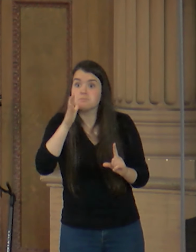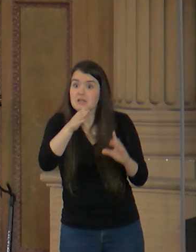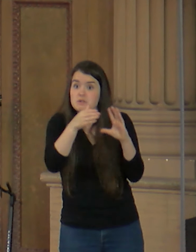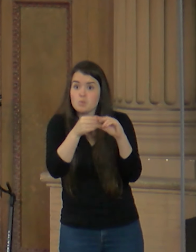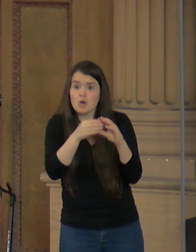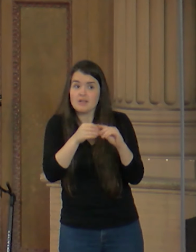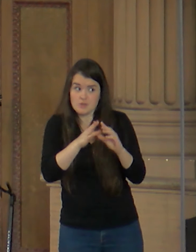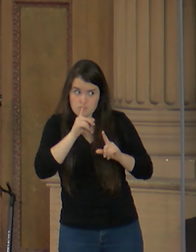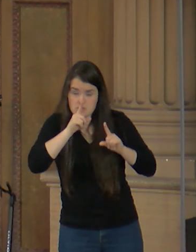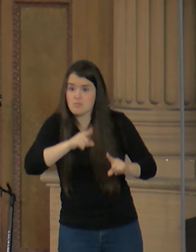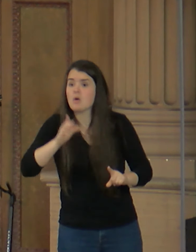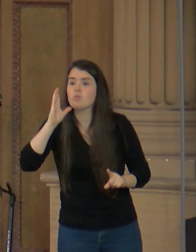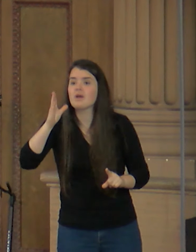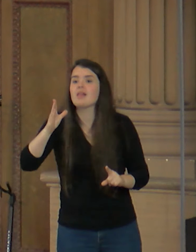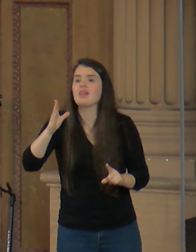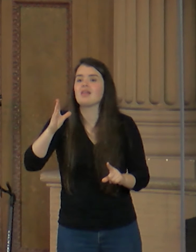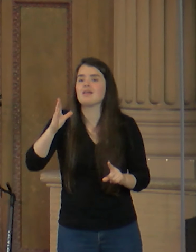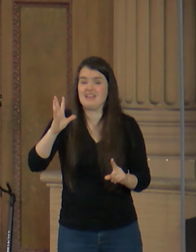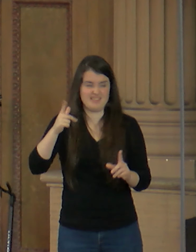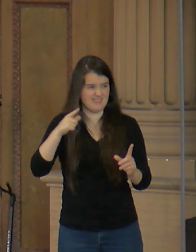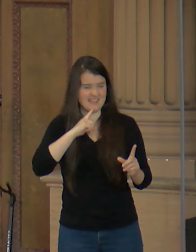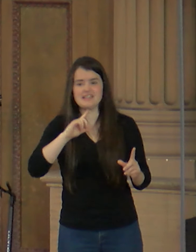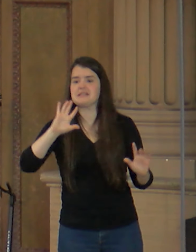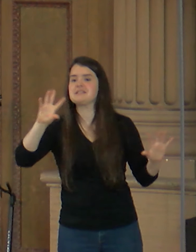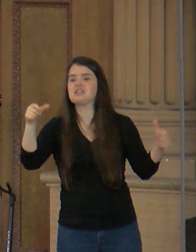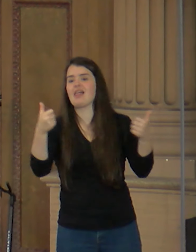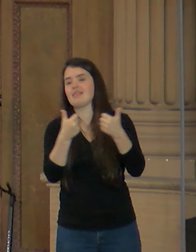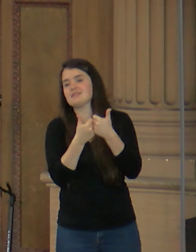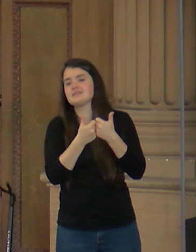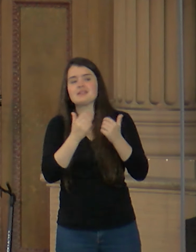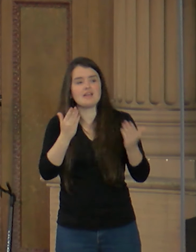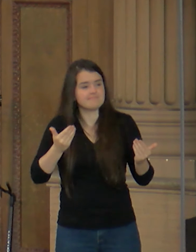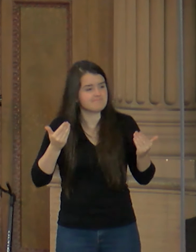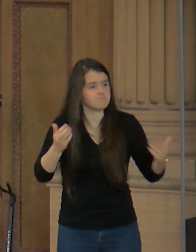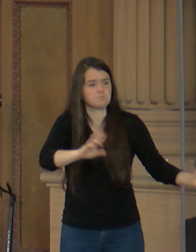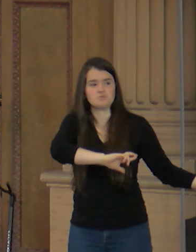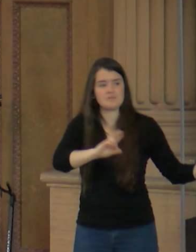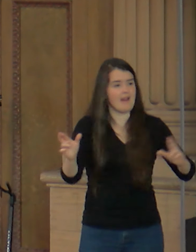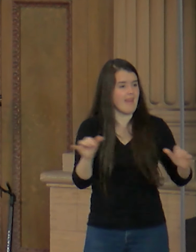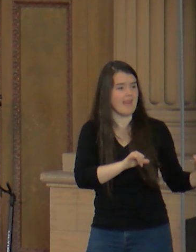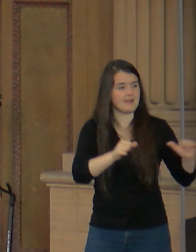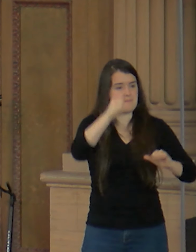Now, there is this note of challenge where he says, dress for action like a man. He's saying, all right, Job, we're getting ready to spar